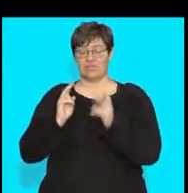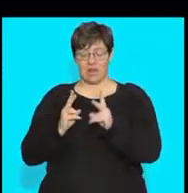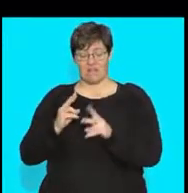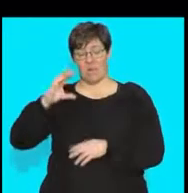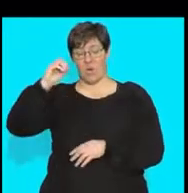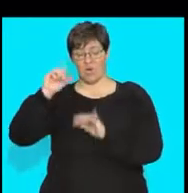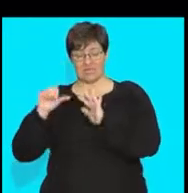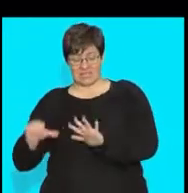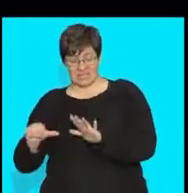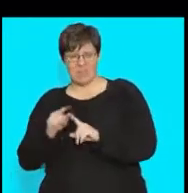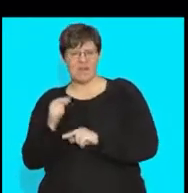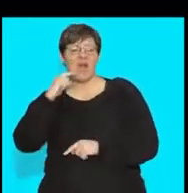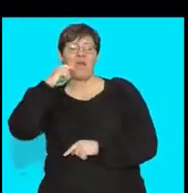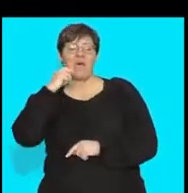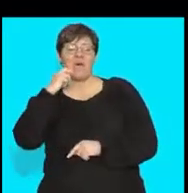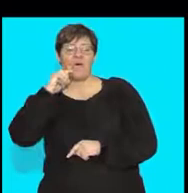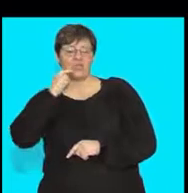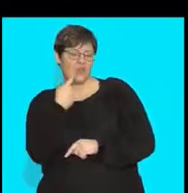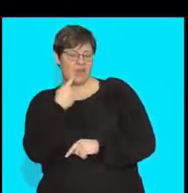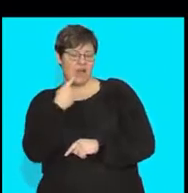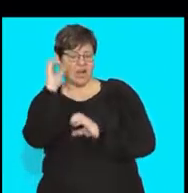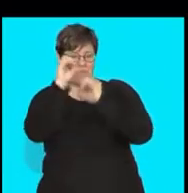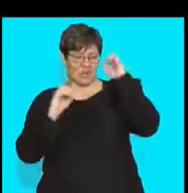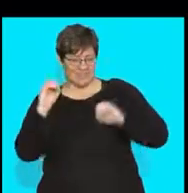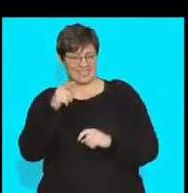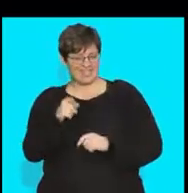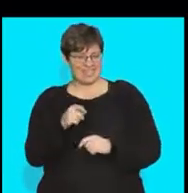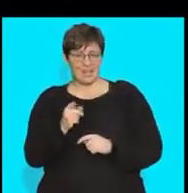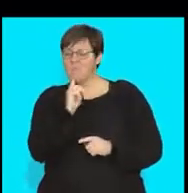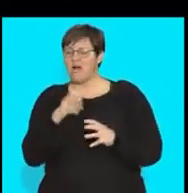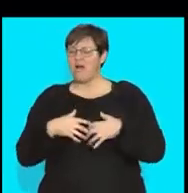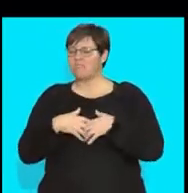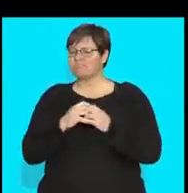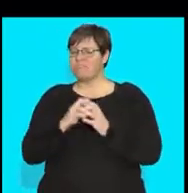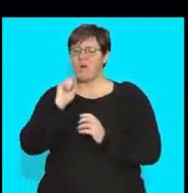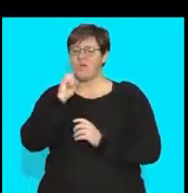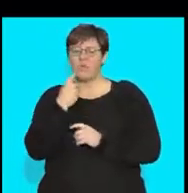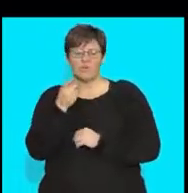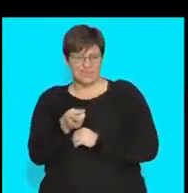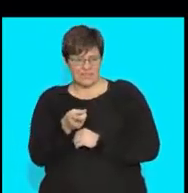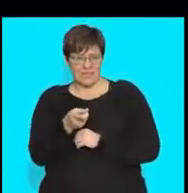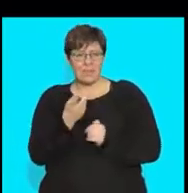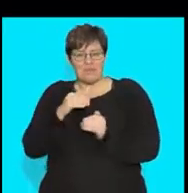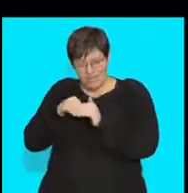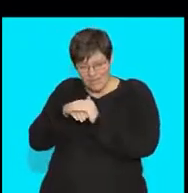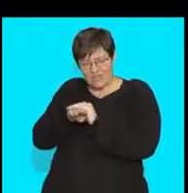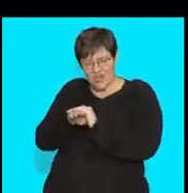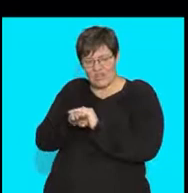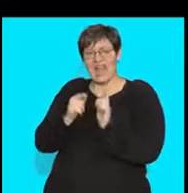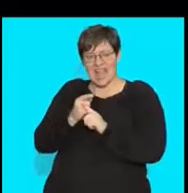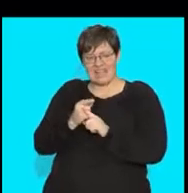And if we make glucose molecules, what can we do? The glucose molecules we can store